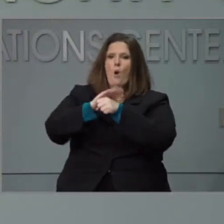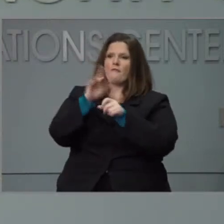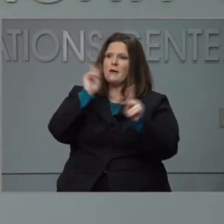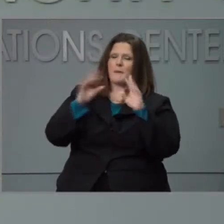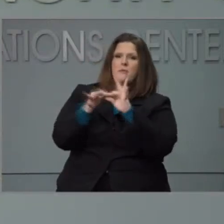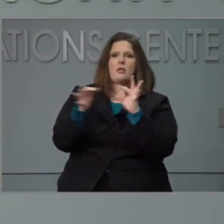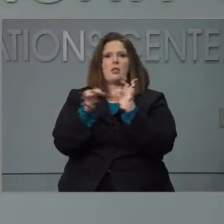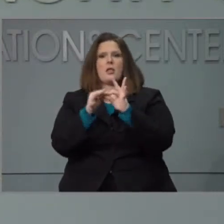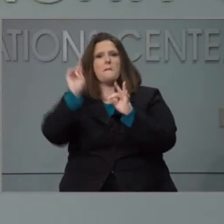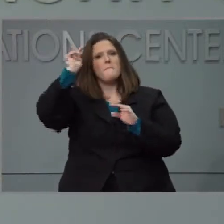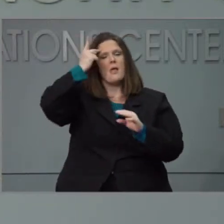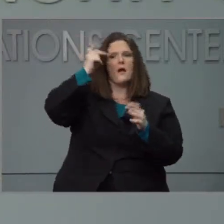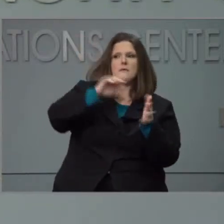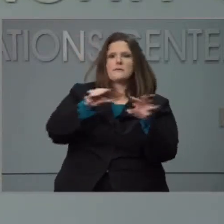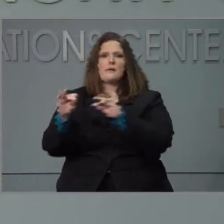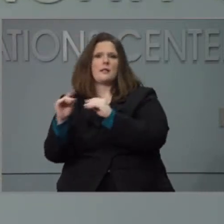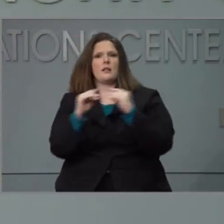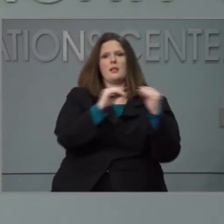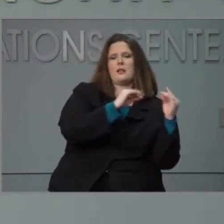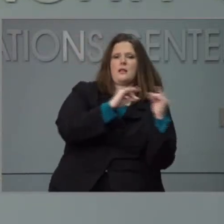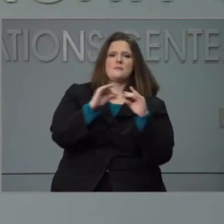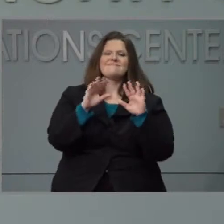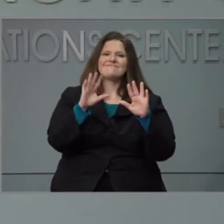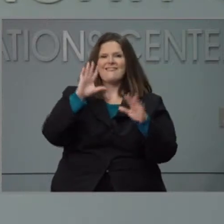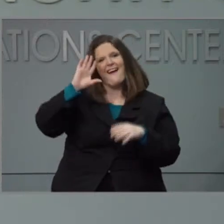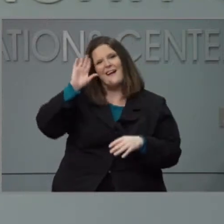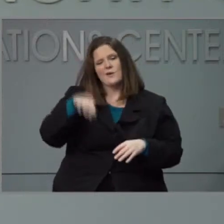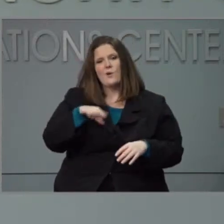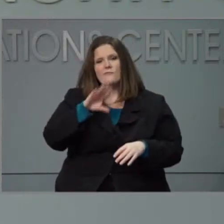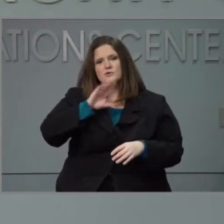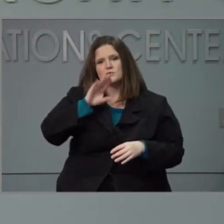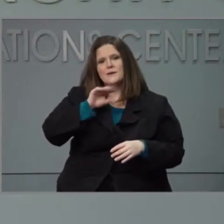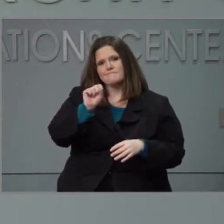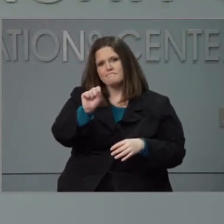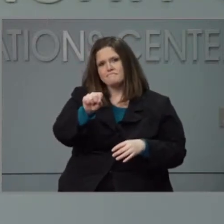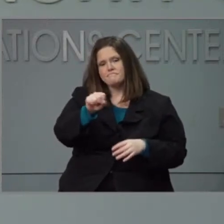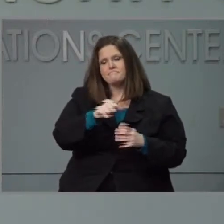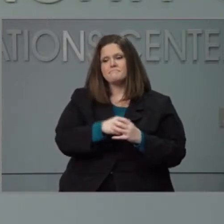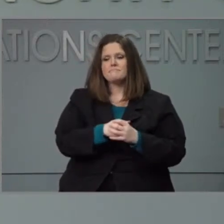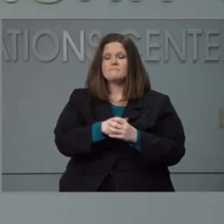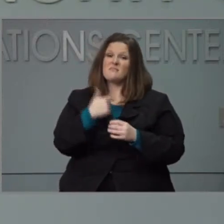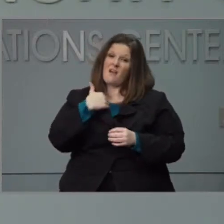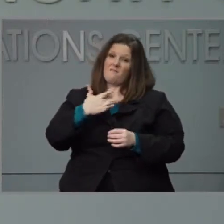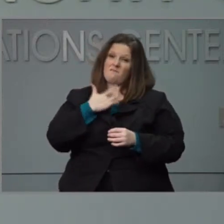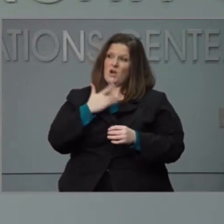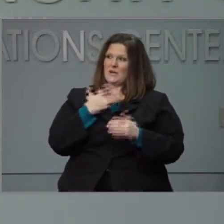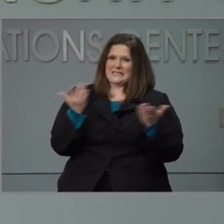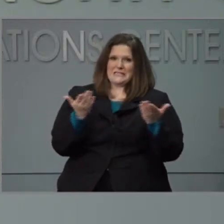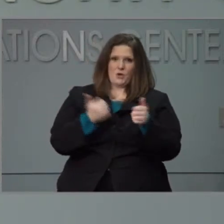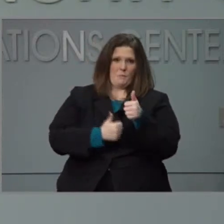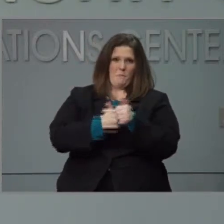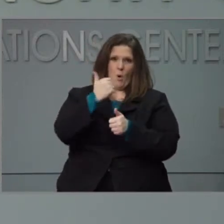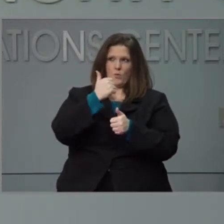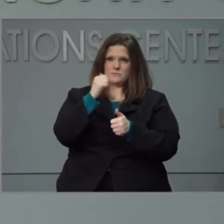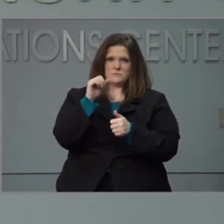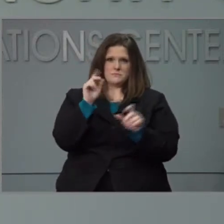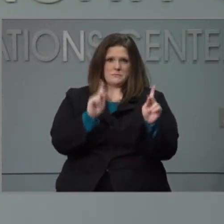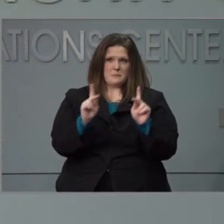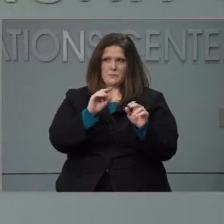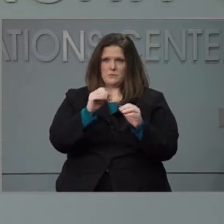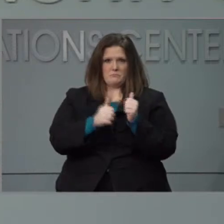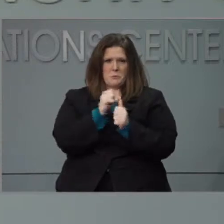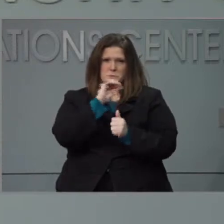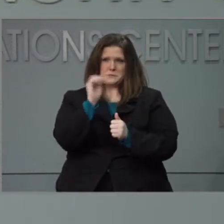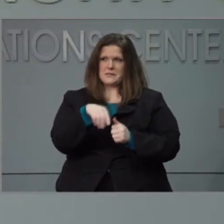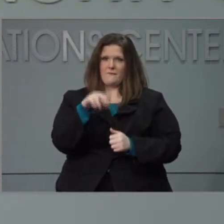and that's a frustrating thing. But I do believe that most of the people of North Carolina do want to slow the spread